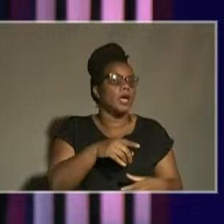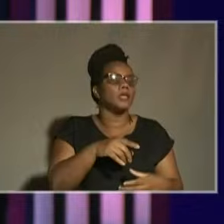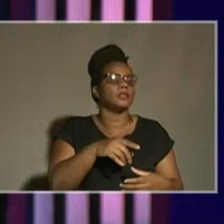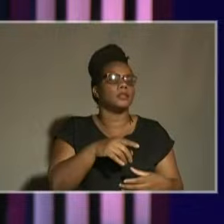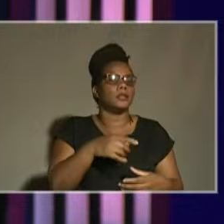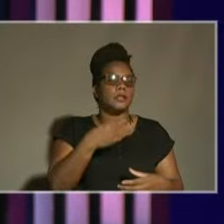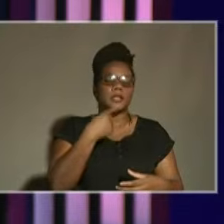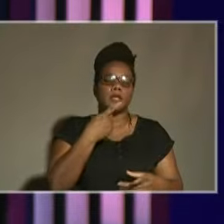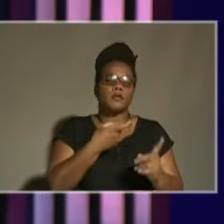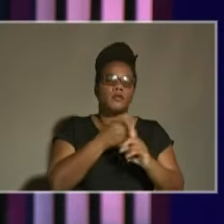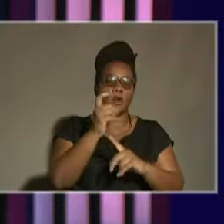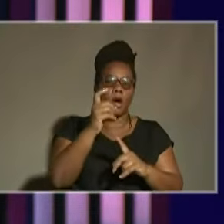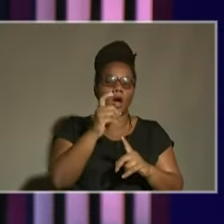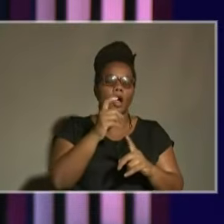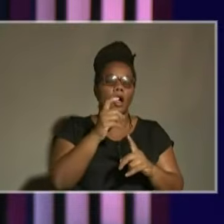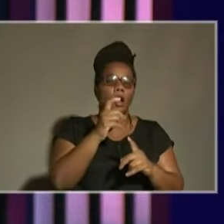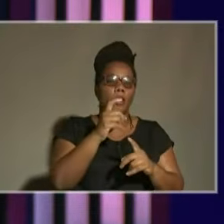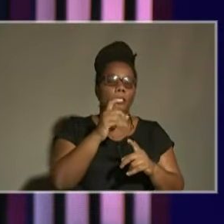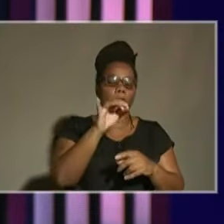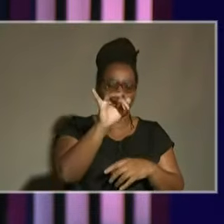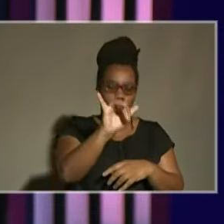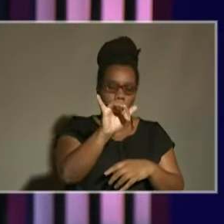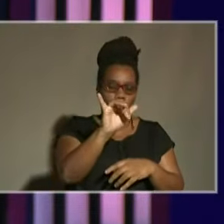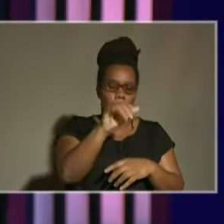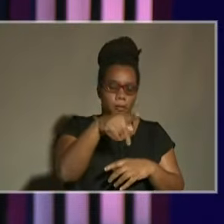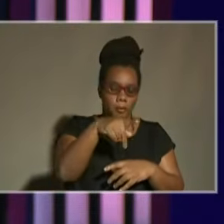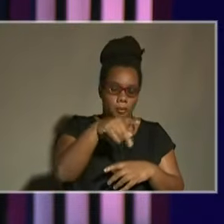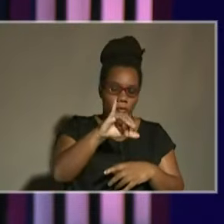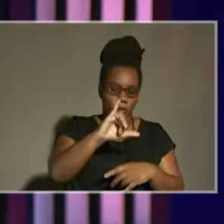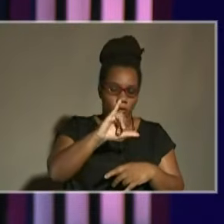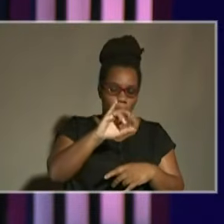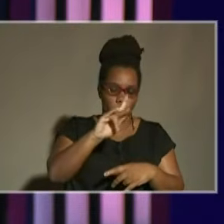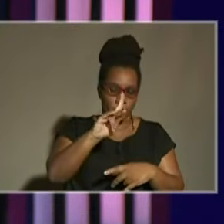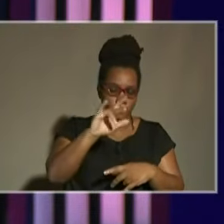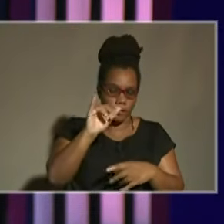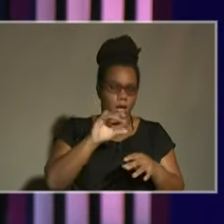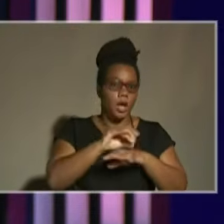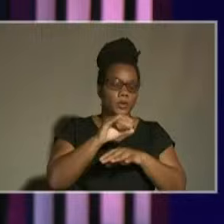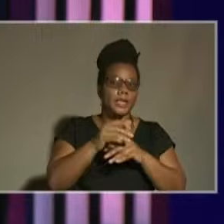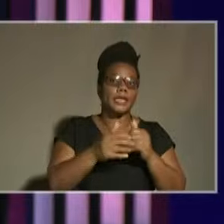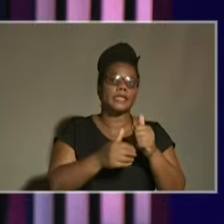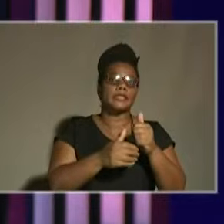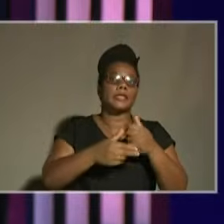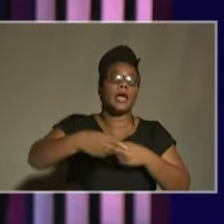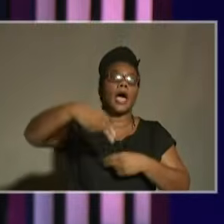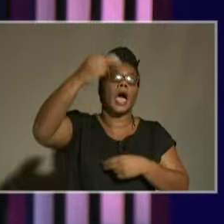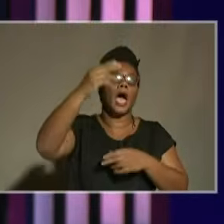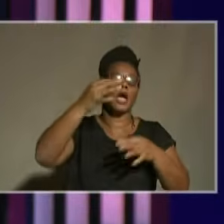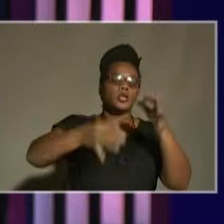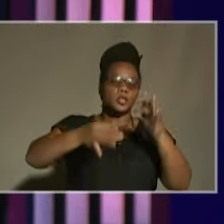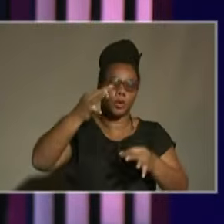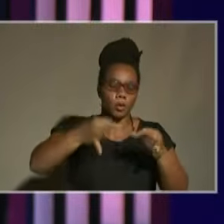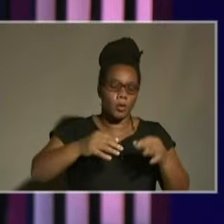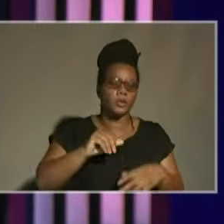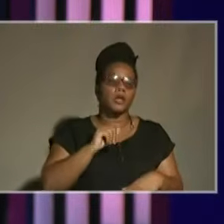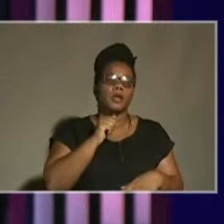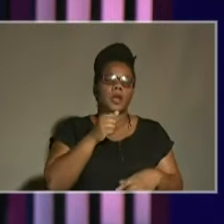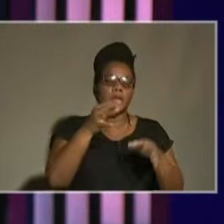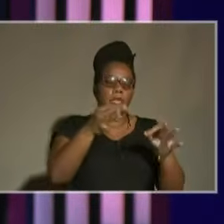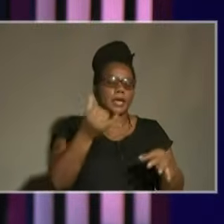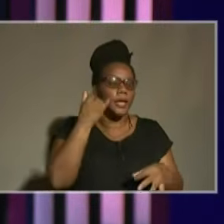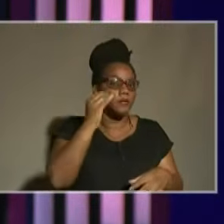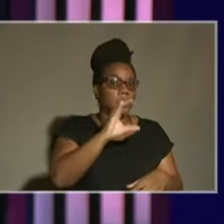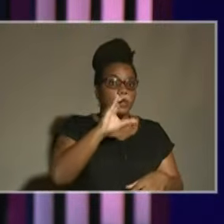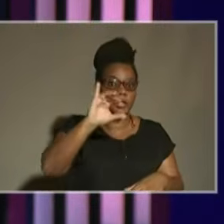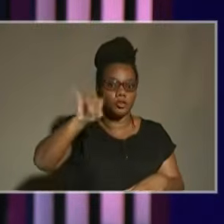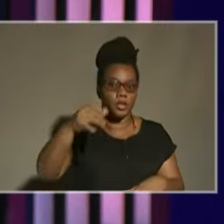court as not requiring a referendum for the decision as to whether or not the CCJ should